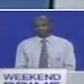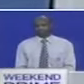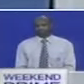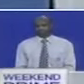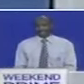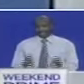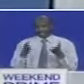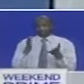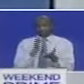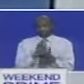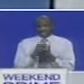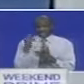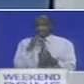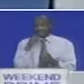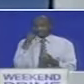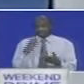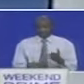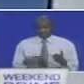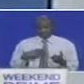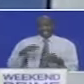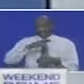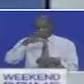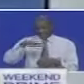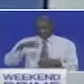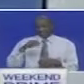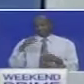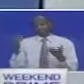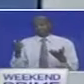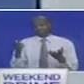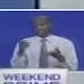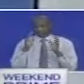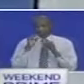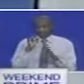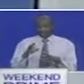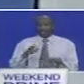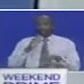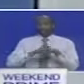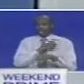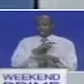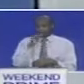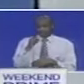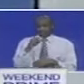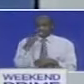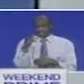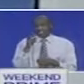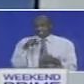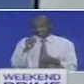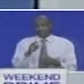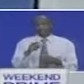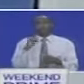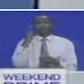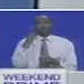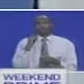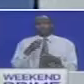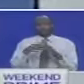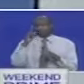Right, indeed. Like the young man said in that clip, environment doesn't matter. It depends on your determination. Good luck to them. Of course, we wait to see what that Form 1 selection will be like.